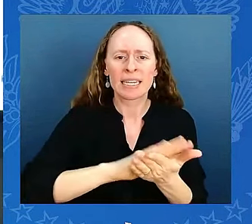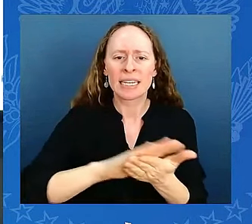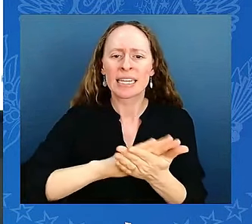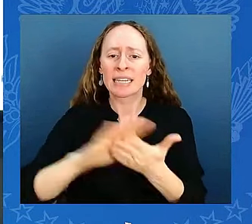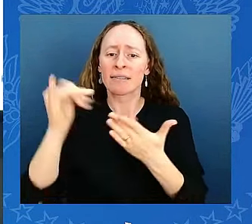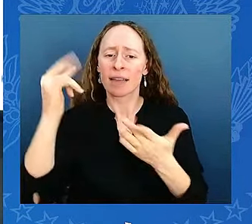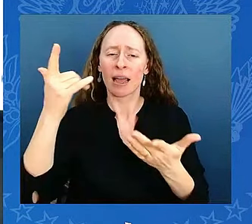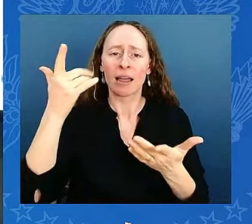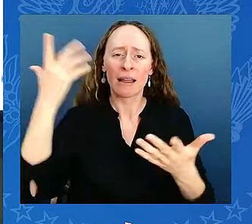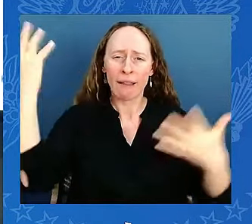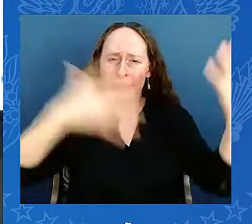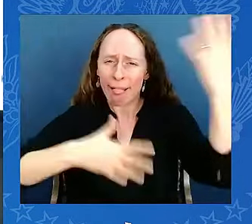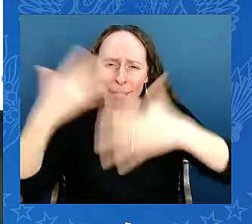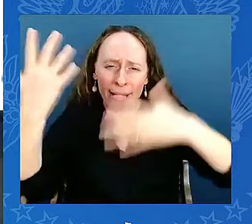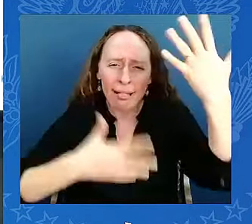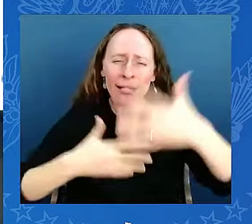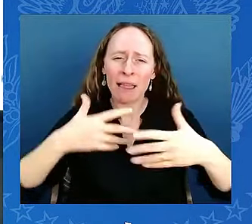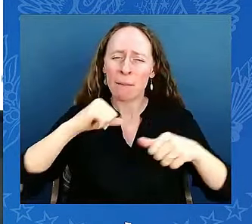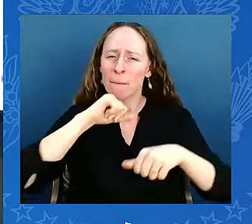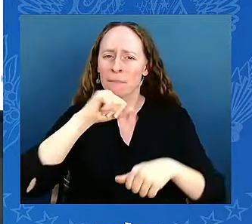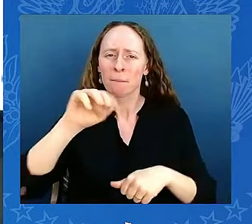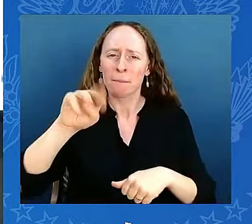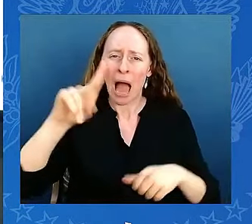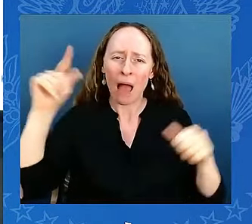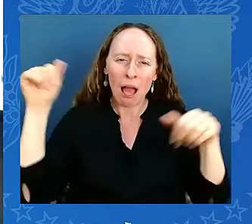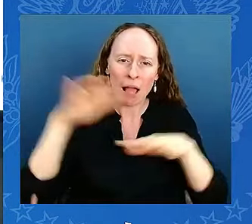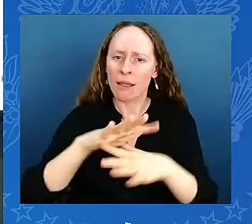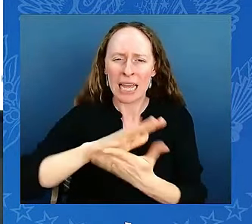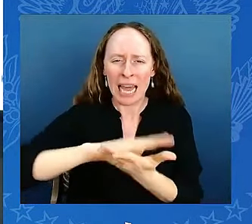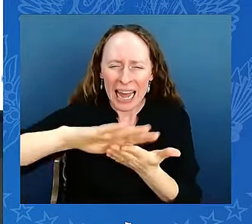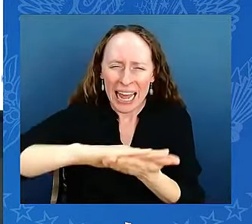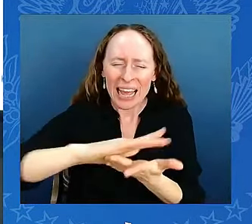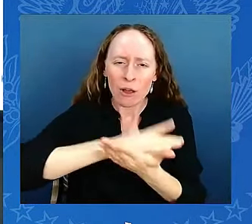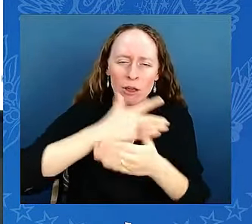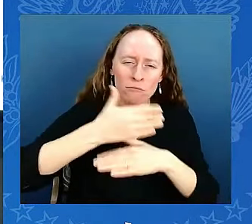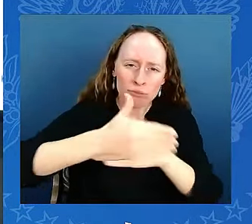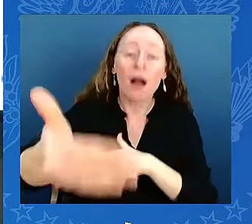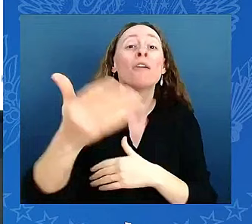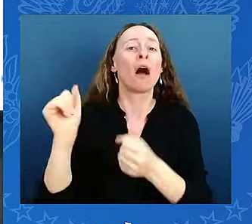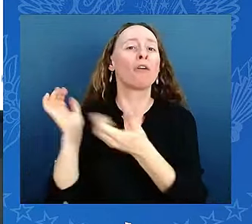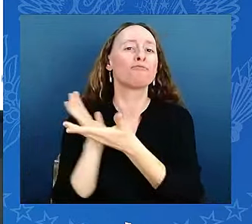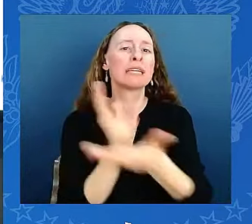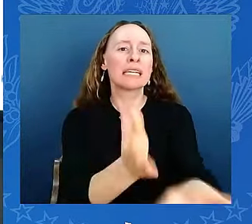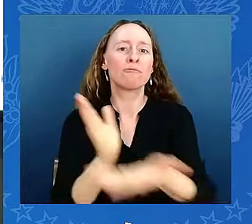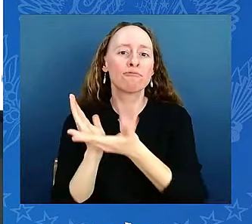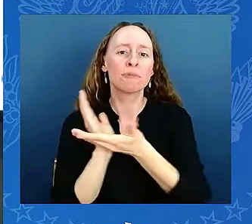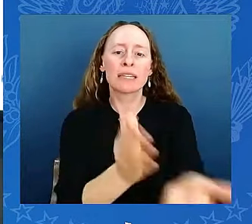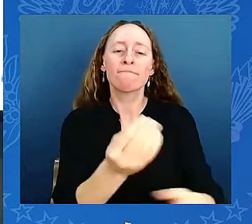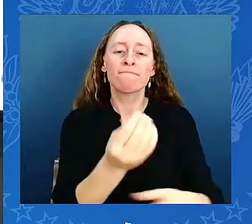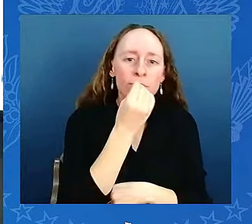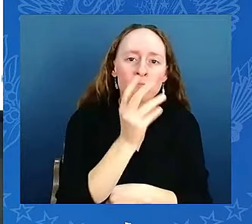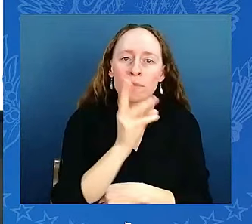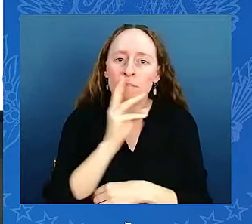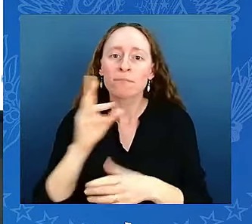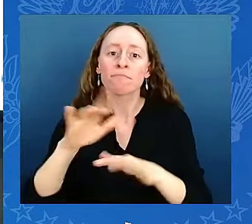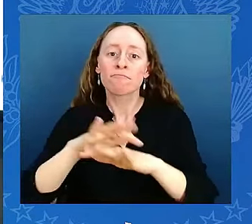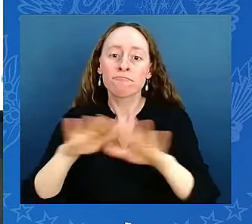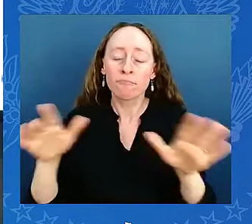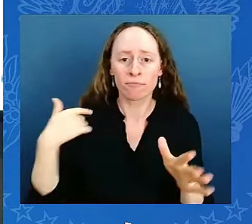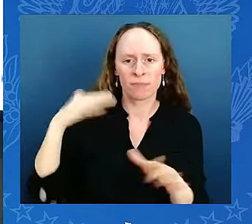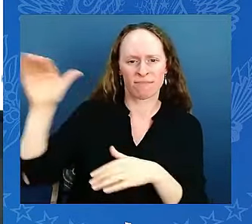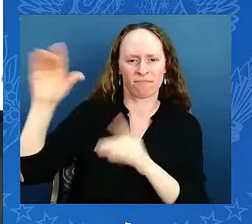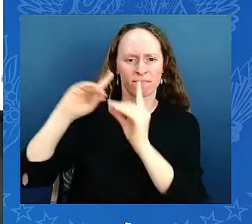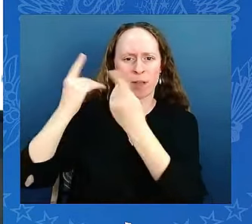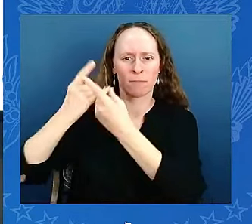also directing the Department of Defense to move up 1,000 soldiers to reinforce North Carolina's